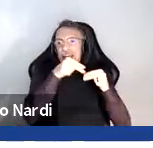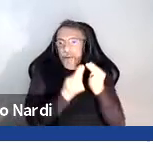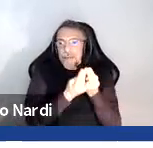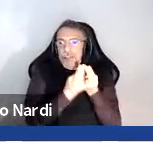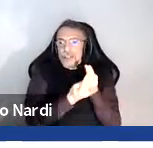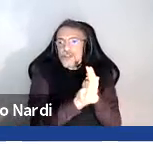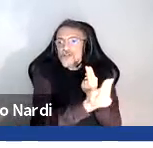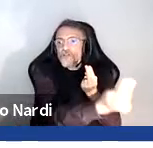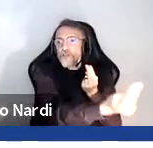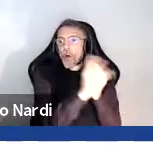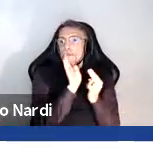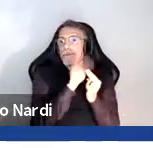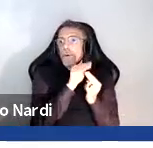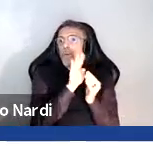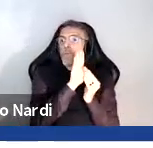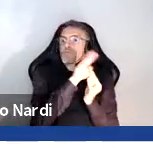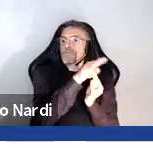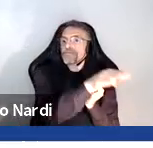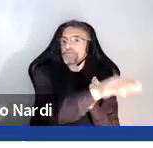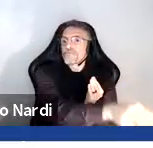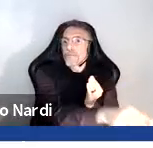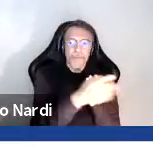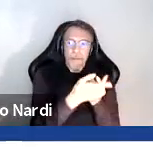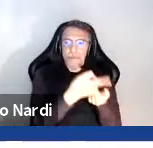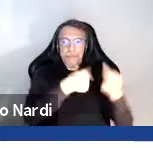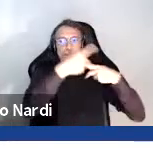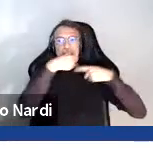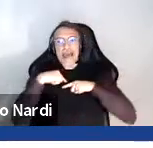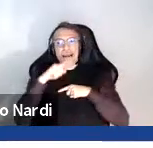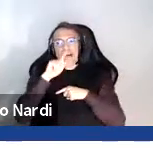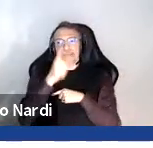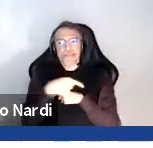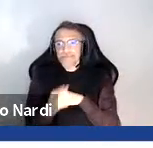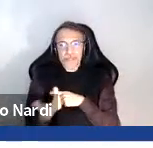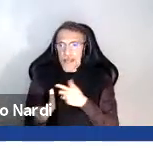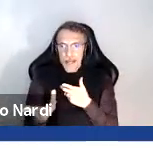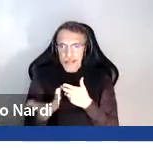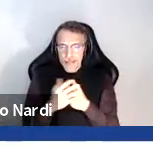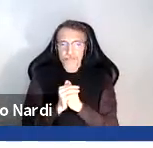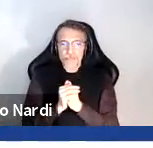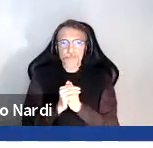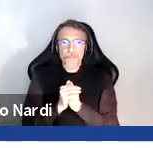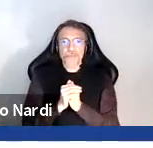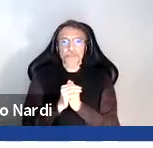is building up. Three points I would like very briefly to make here.